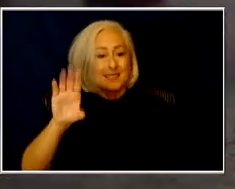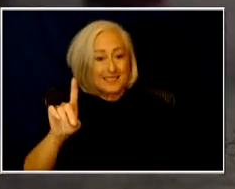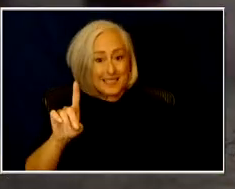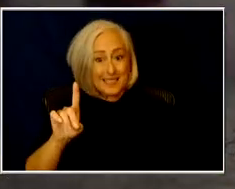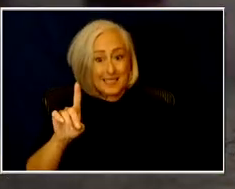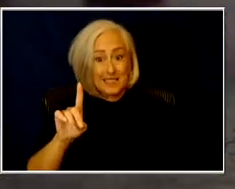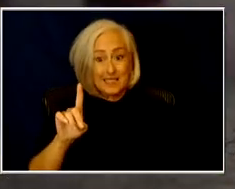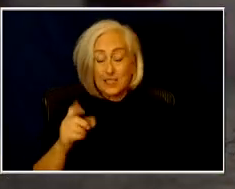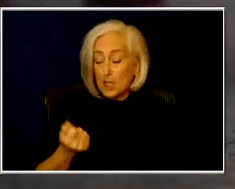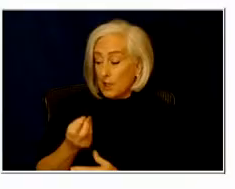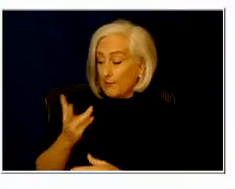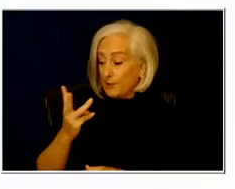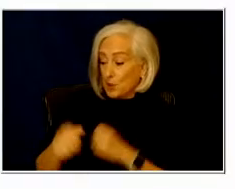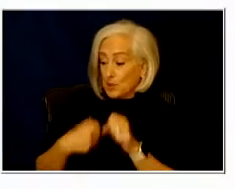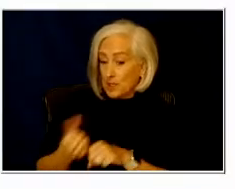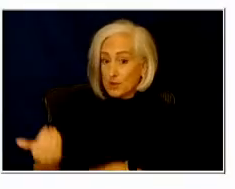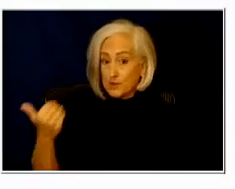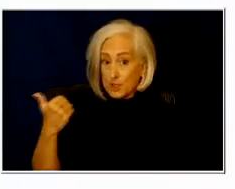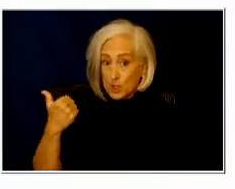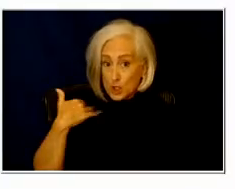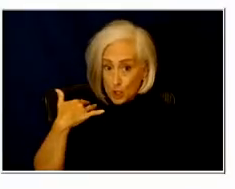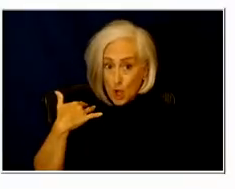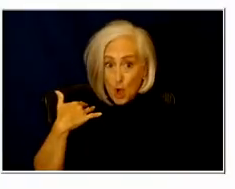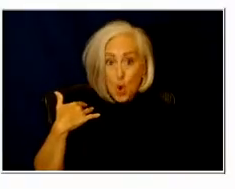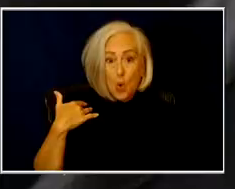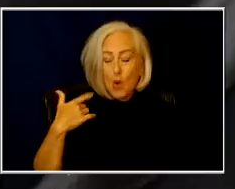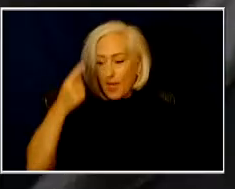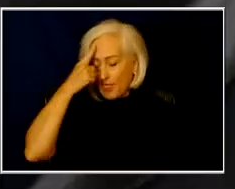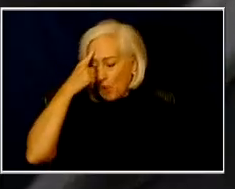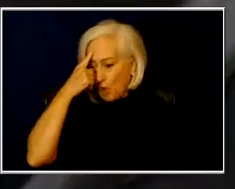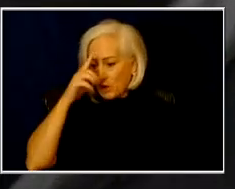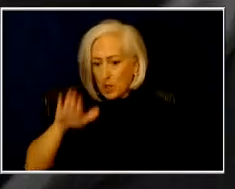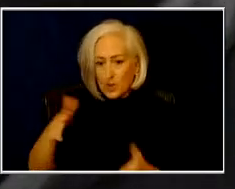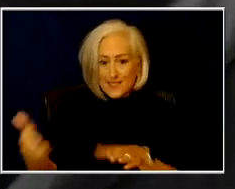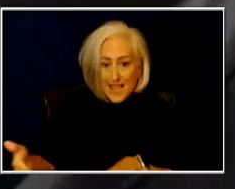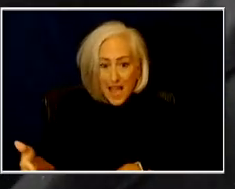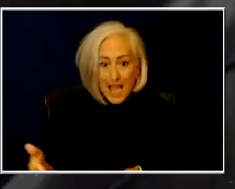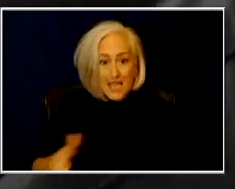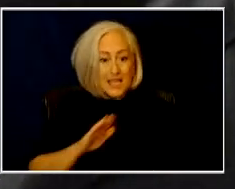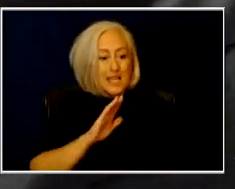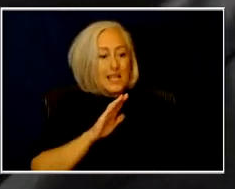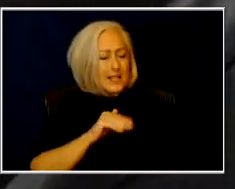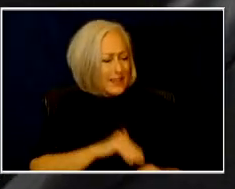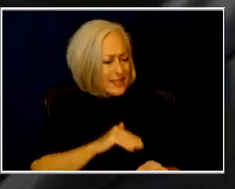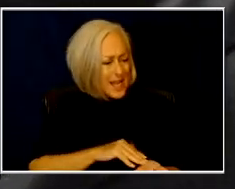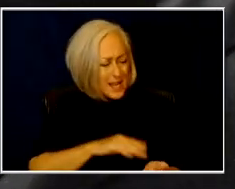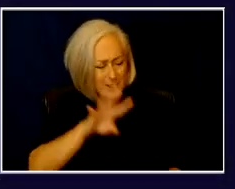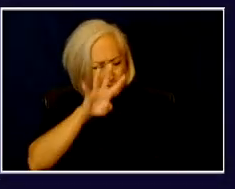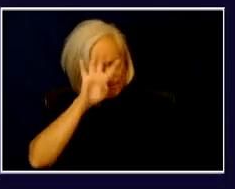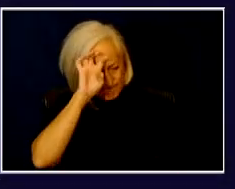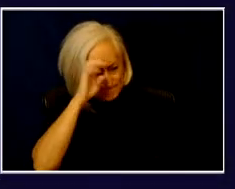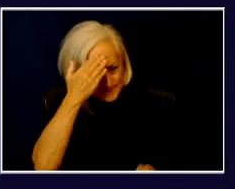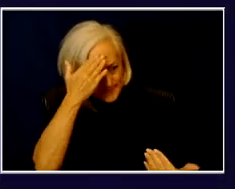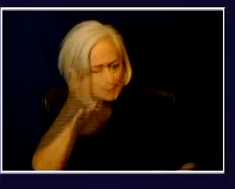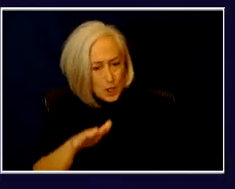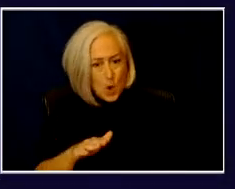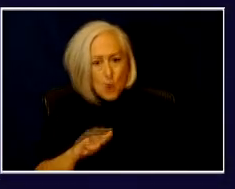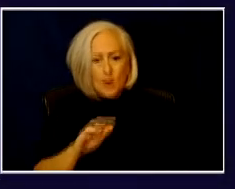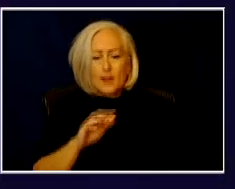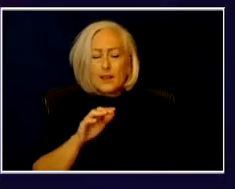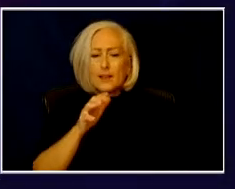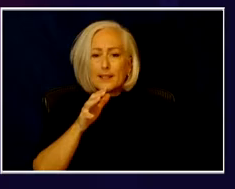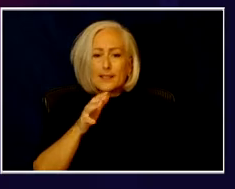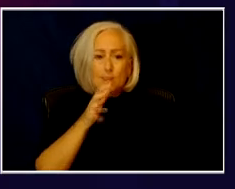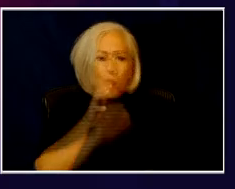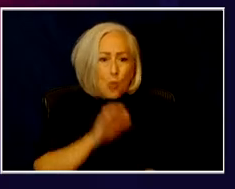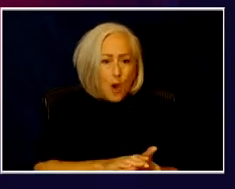horrible pain had his doctor stumped and his wife so worried the diagnosis and the life-changing surgery what you need to know if